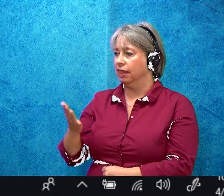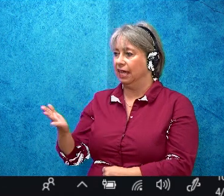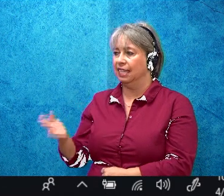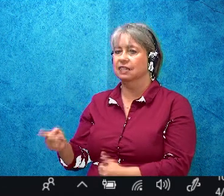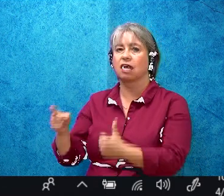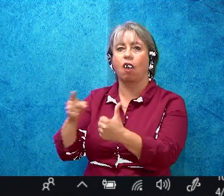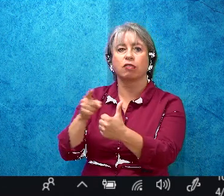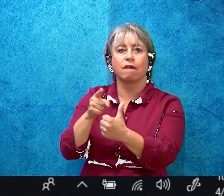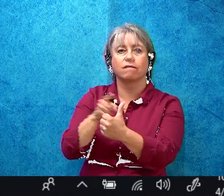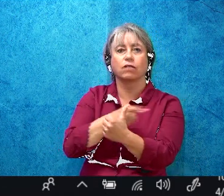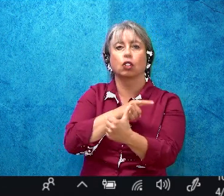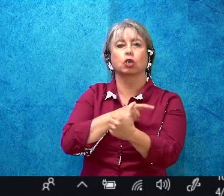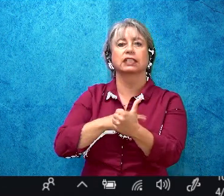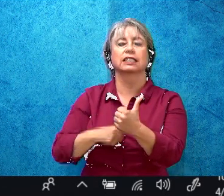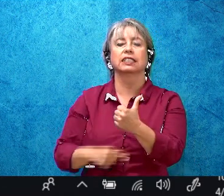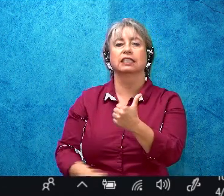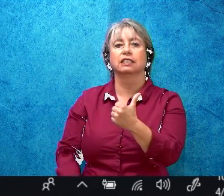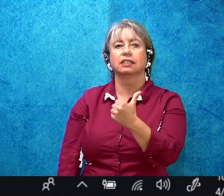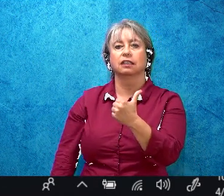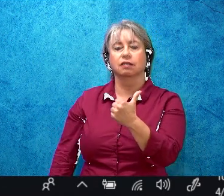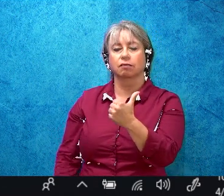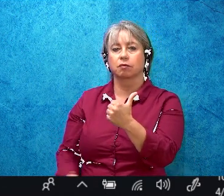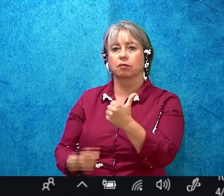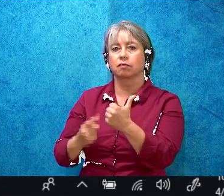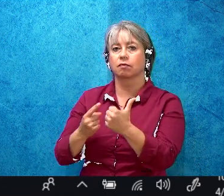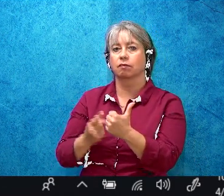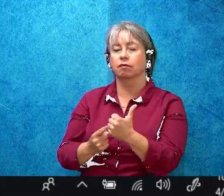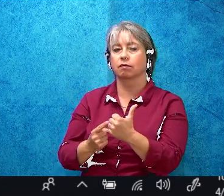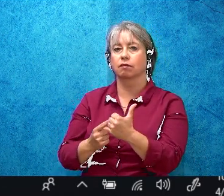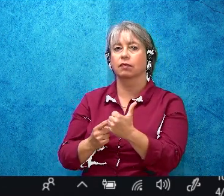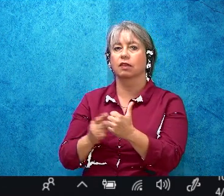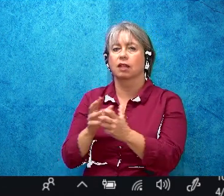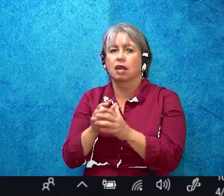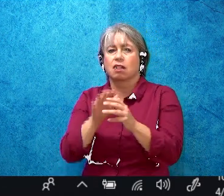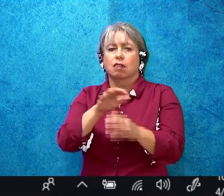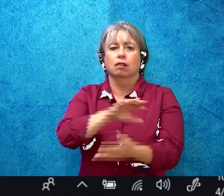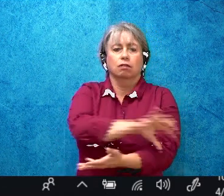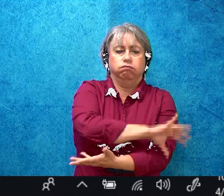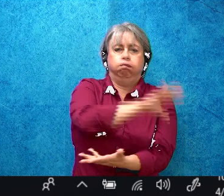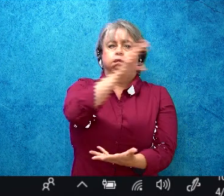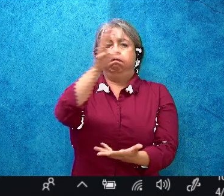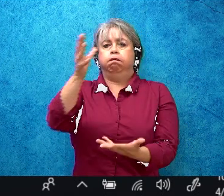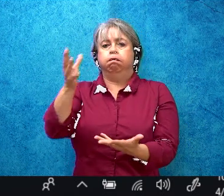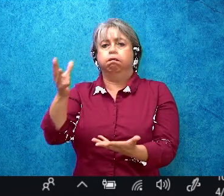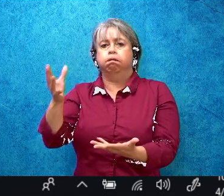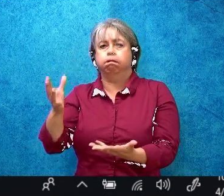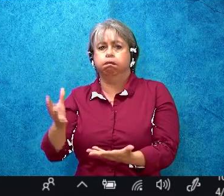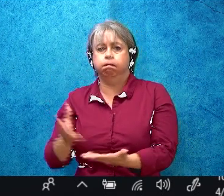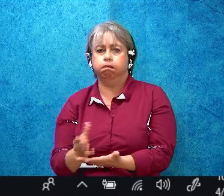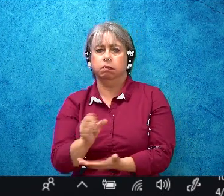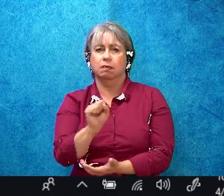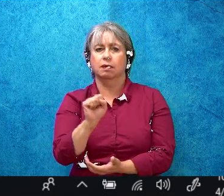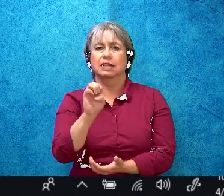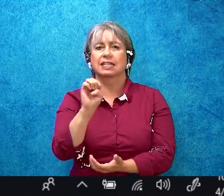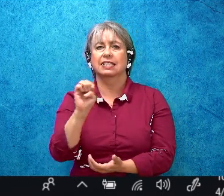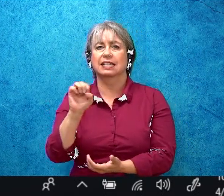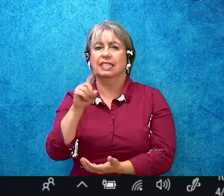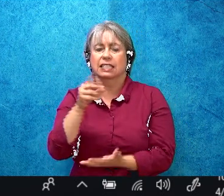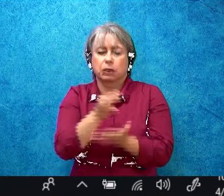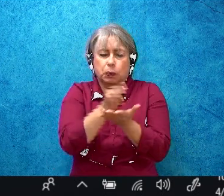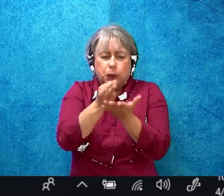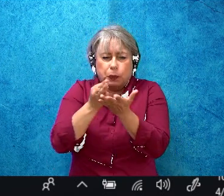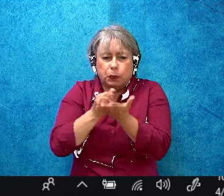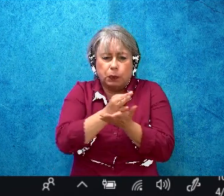first task, she gives Psyche this huge pile of seeds, and they're all different seeds. So imagine